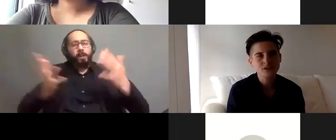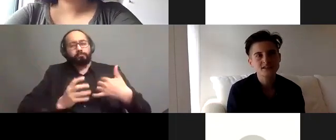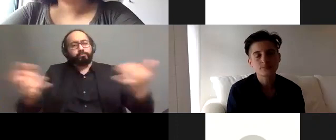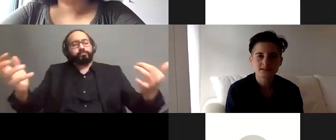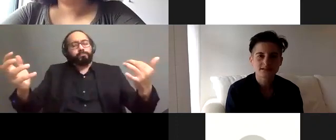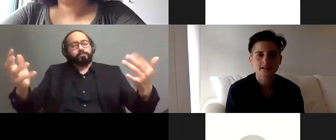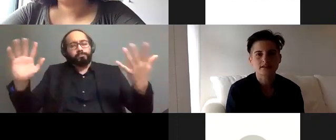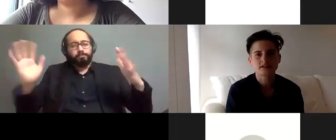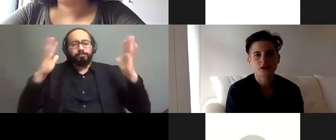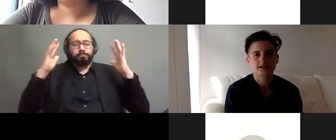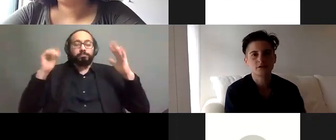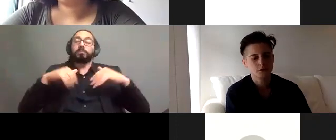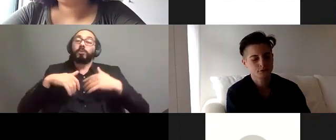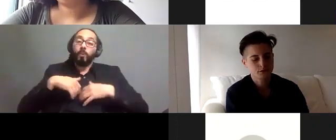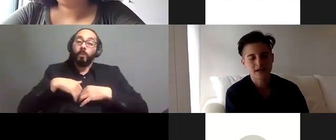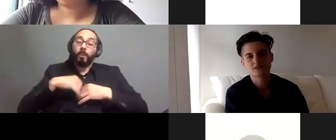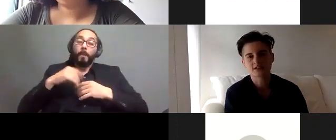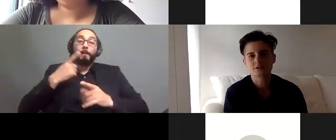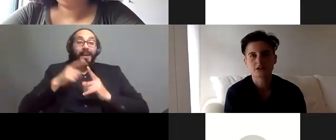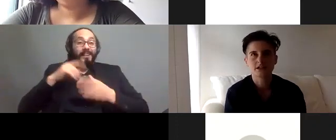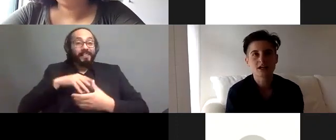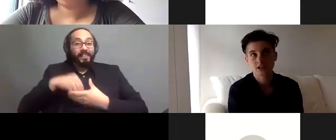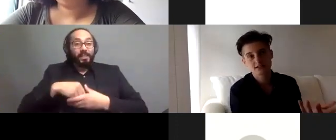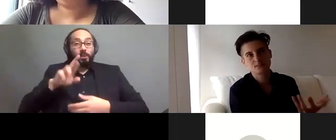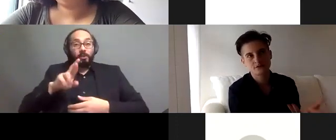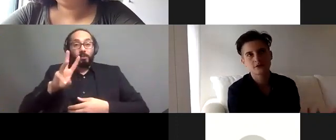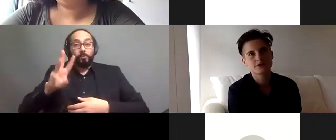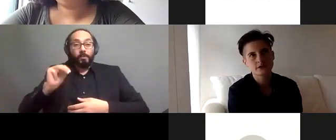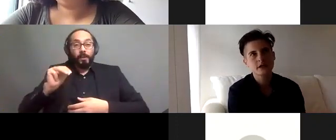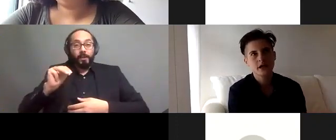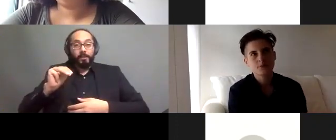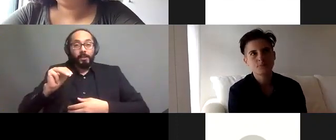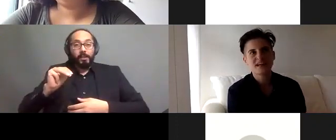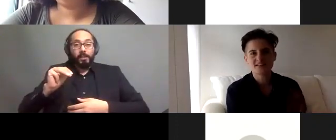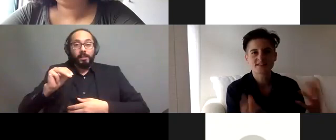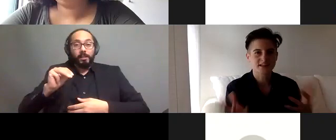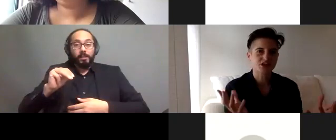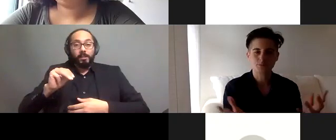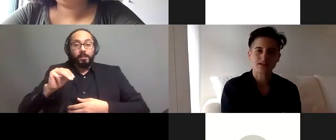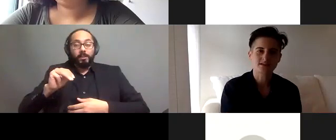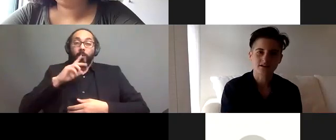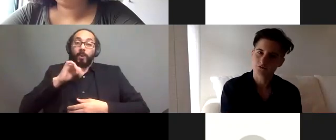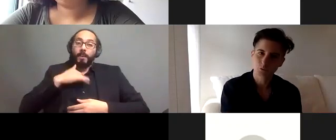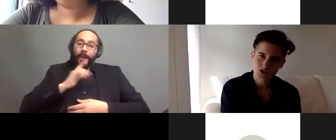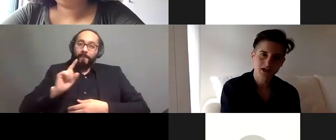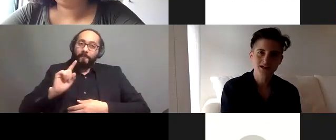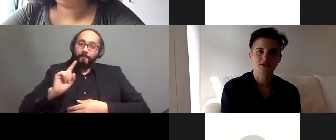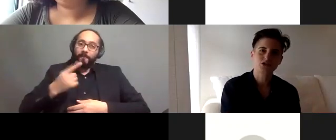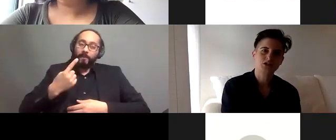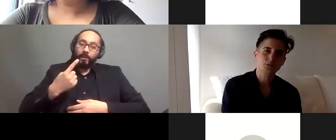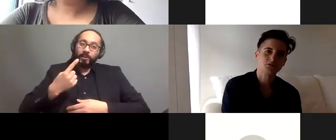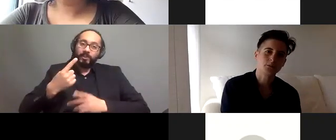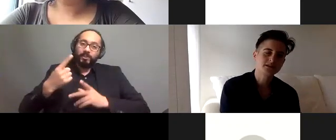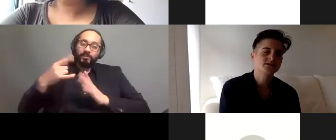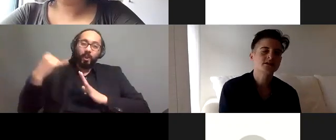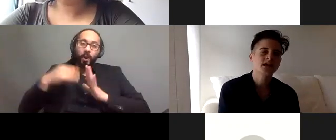And with this piece in this Rendezvous with Madness Festival, actually, this is my first installation piece I've worked on. I usually